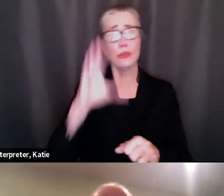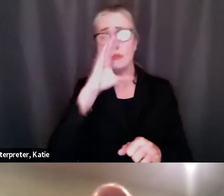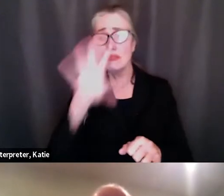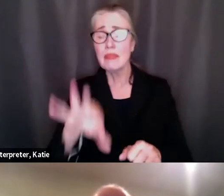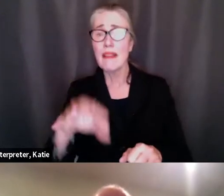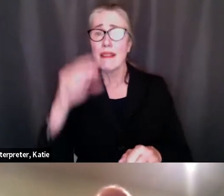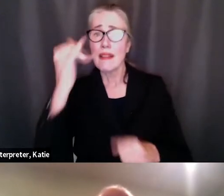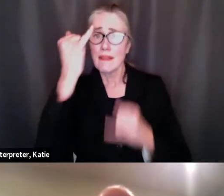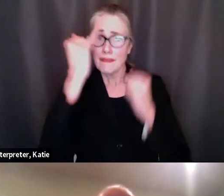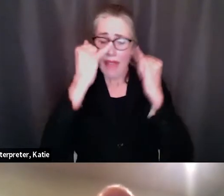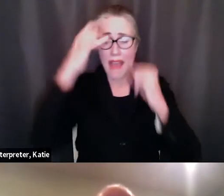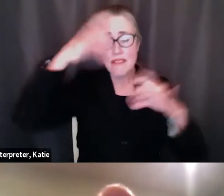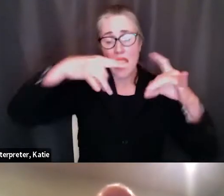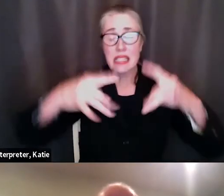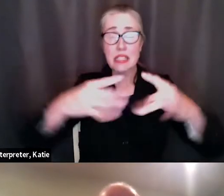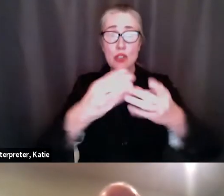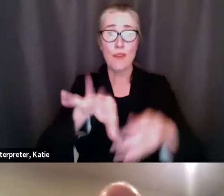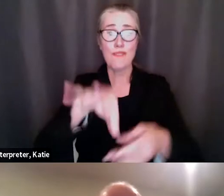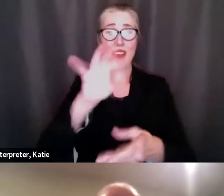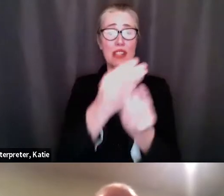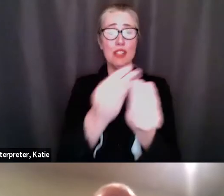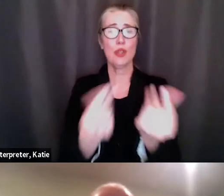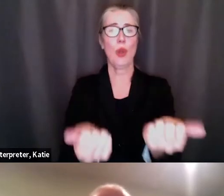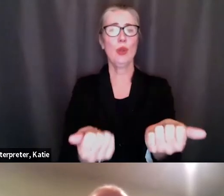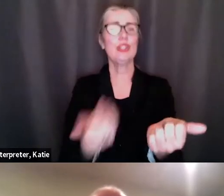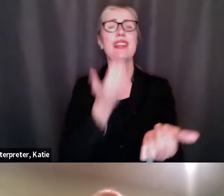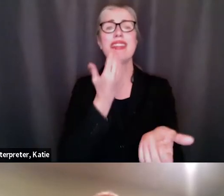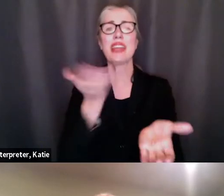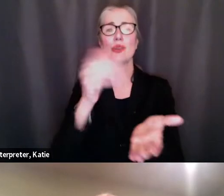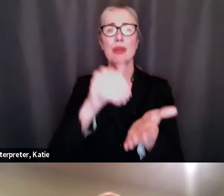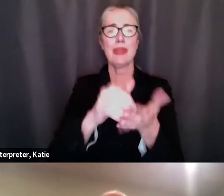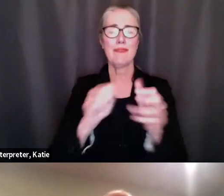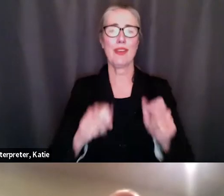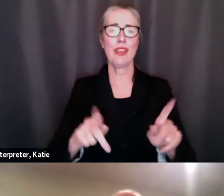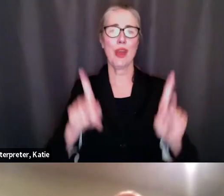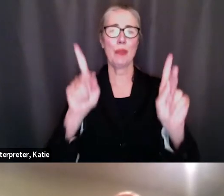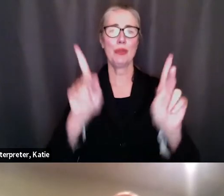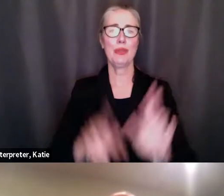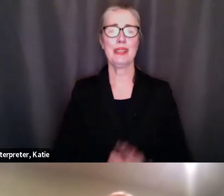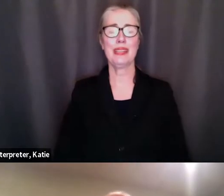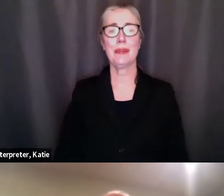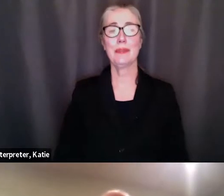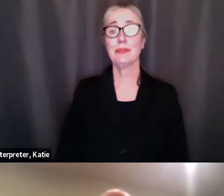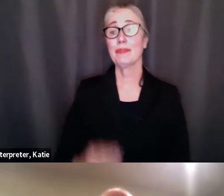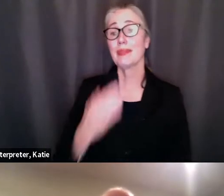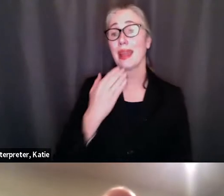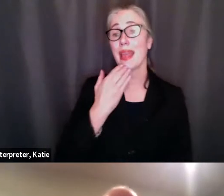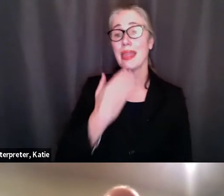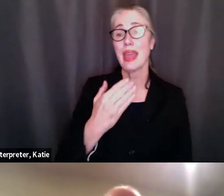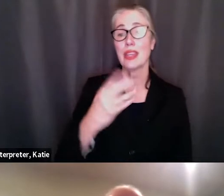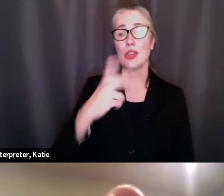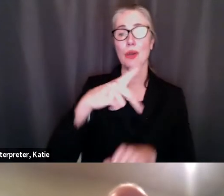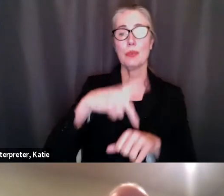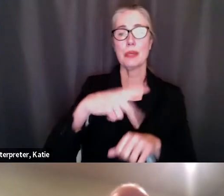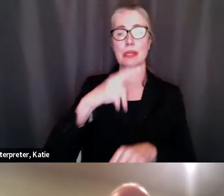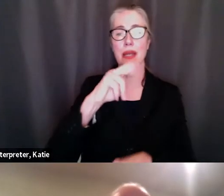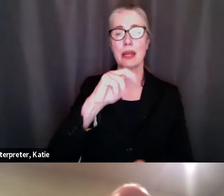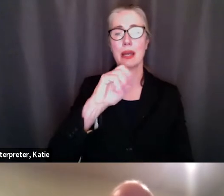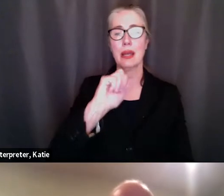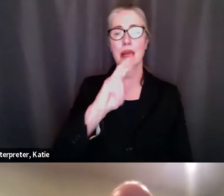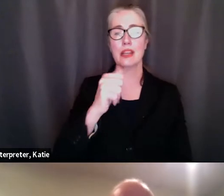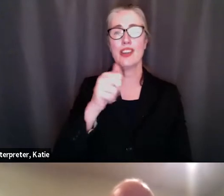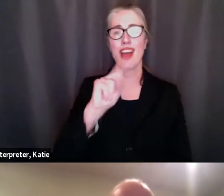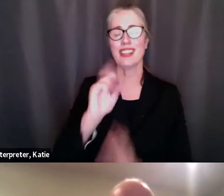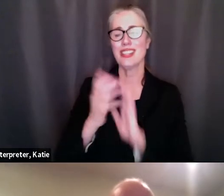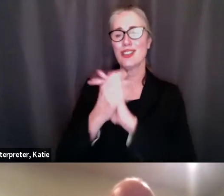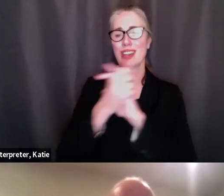thank you very much for this opportunity once again thank you very much principal naughton and congratulations to you